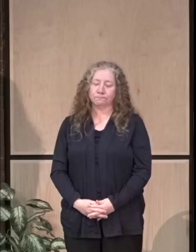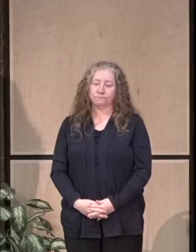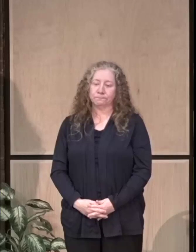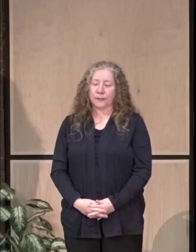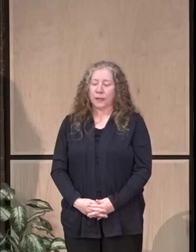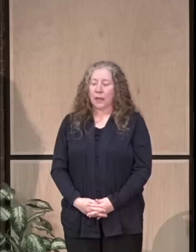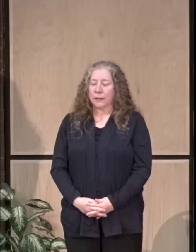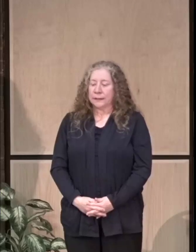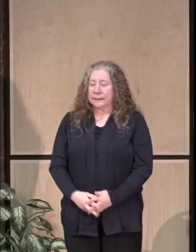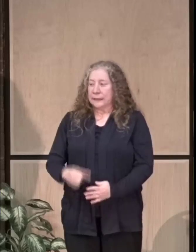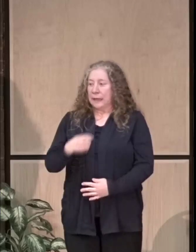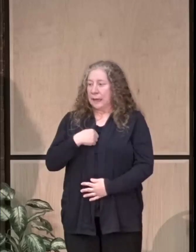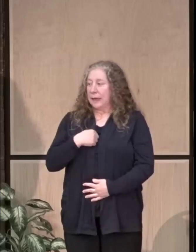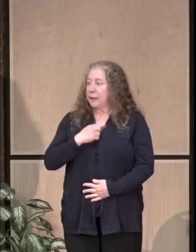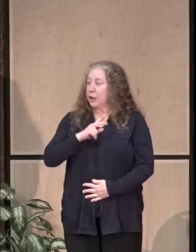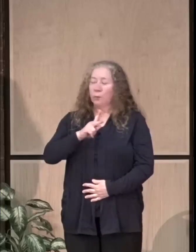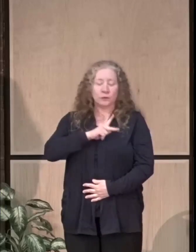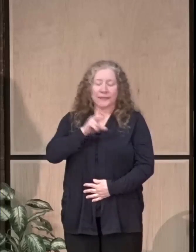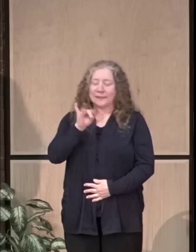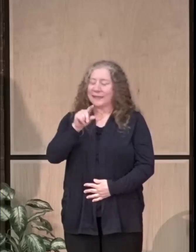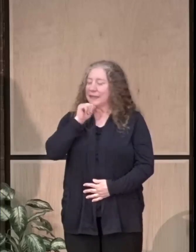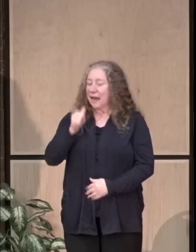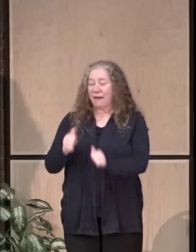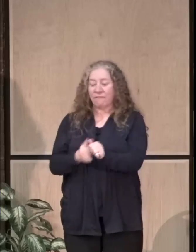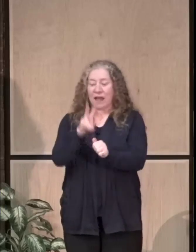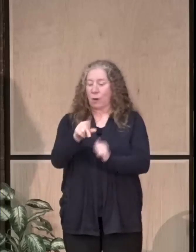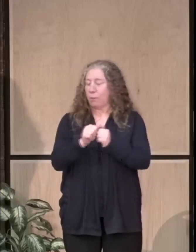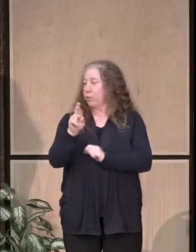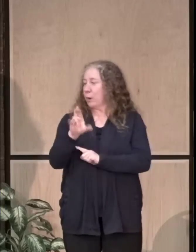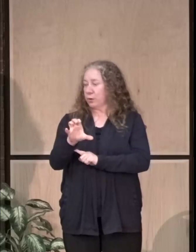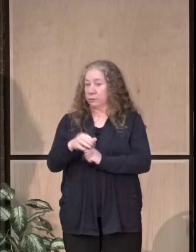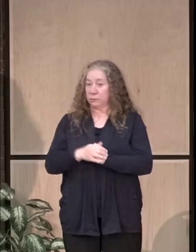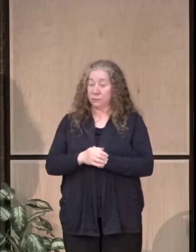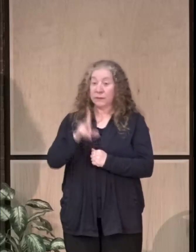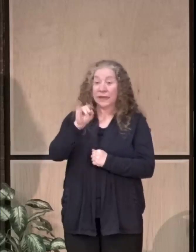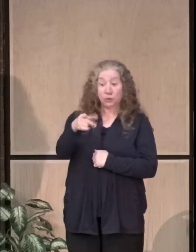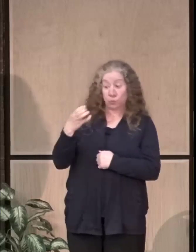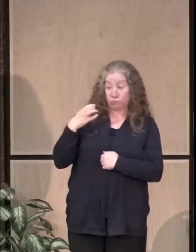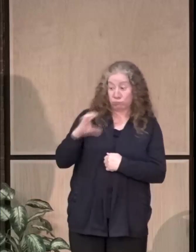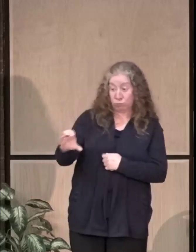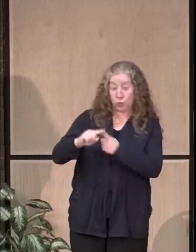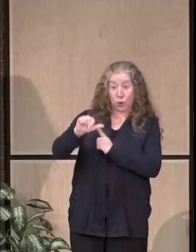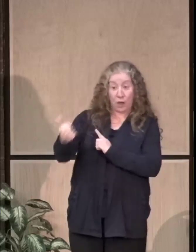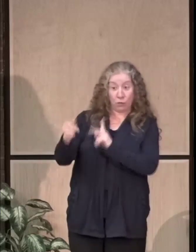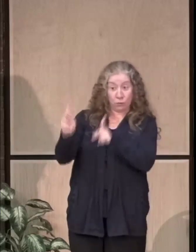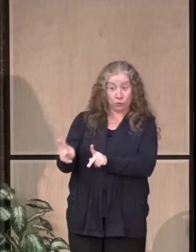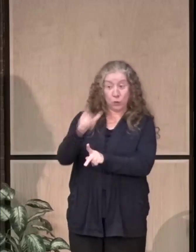I personally did not follow up with him regarding that. Did you delegate it to anyone who did?